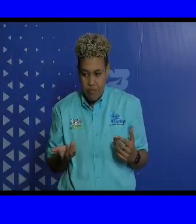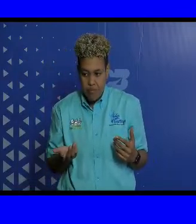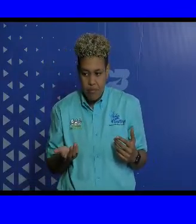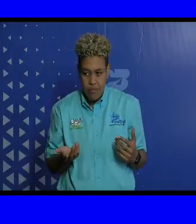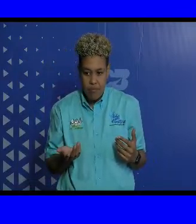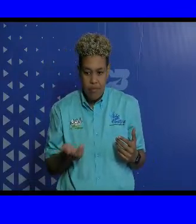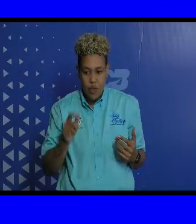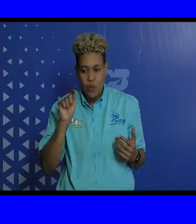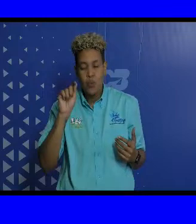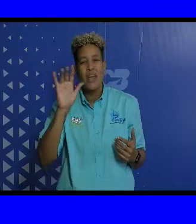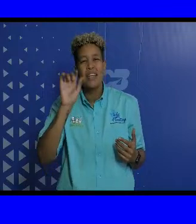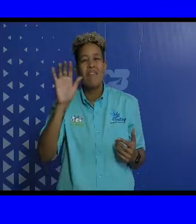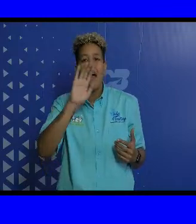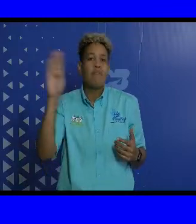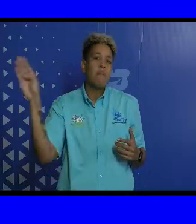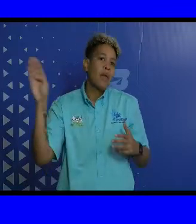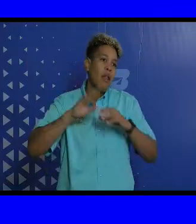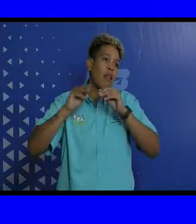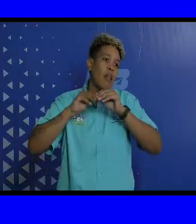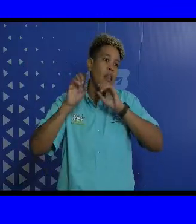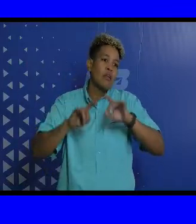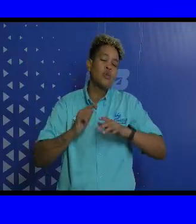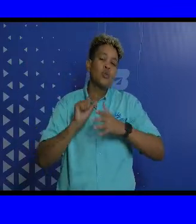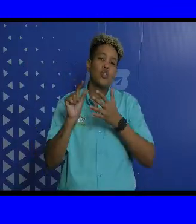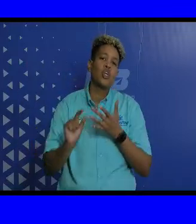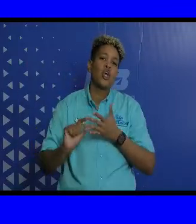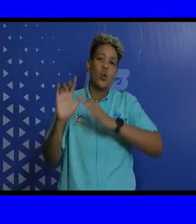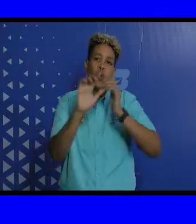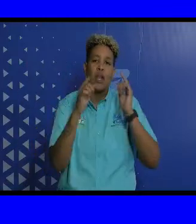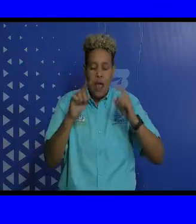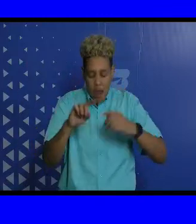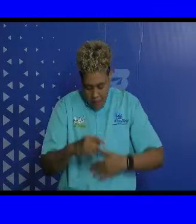actually closer to $25 billion attributable to shareholders.